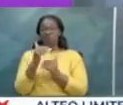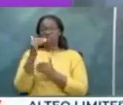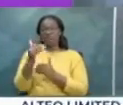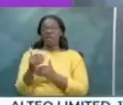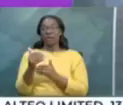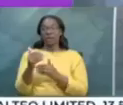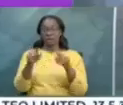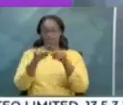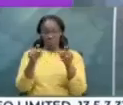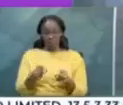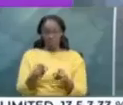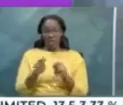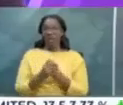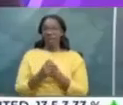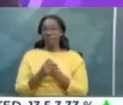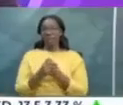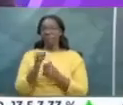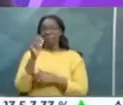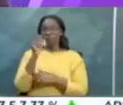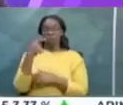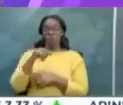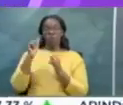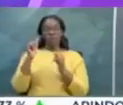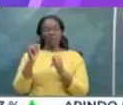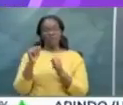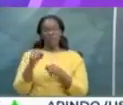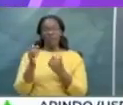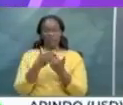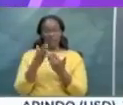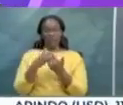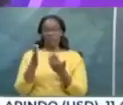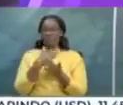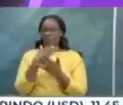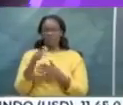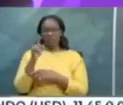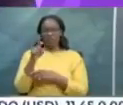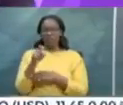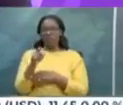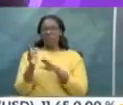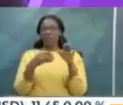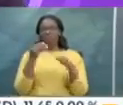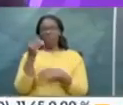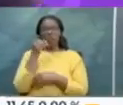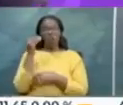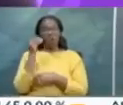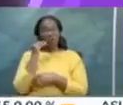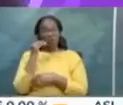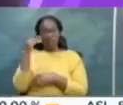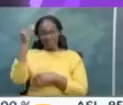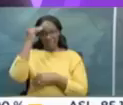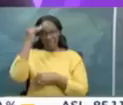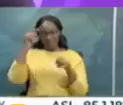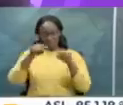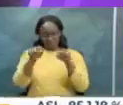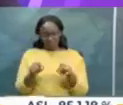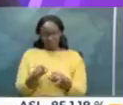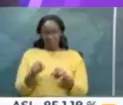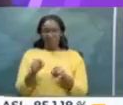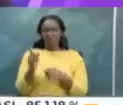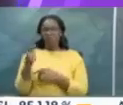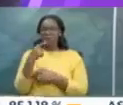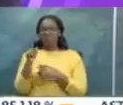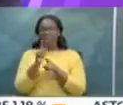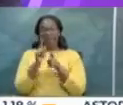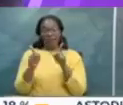next lot. So we can handle whatever the demand is. The Nyumbani Edu Pack. The Nyumbani Edu Pack. I mean, she said